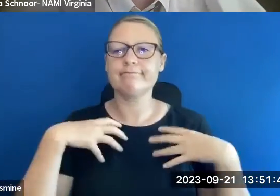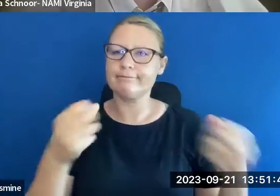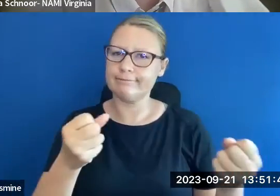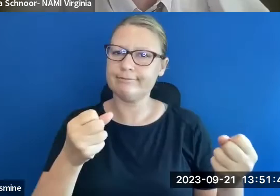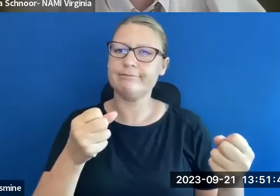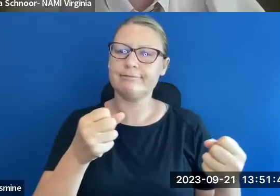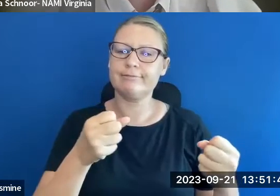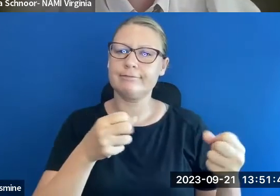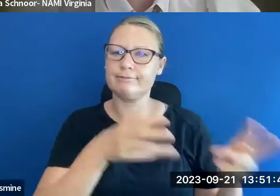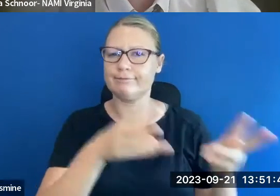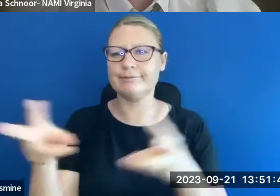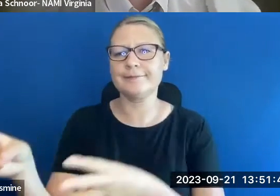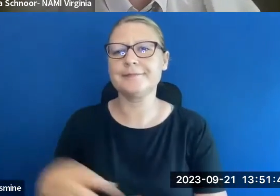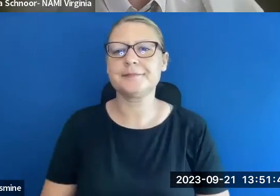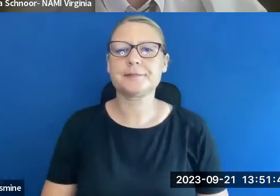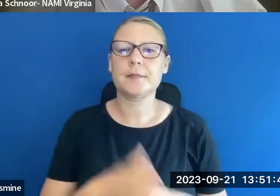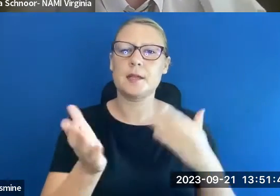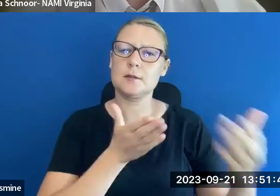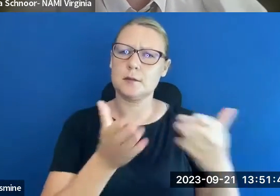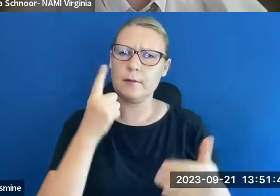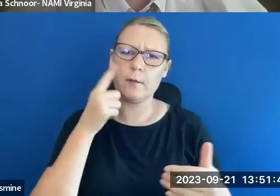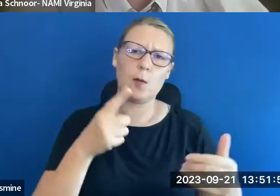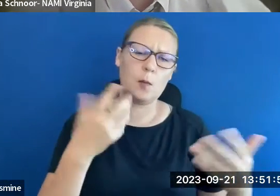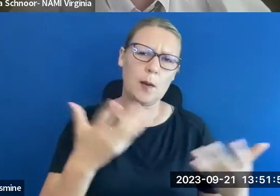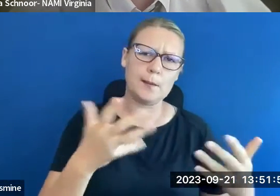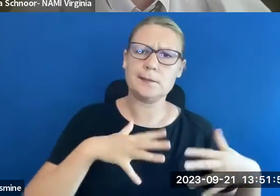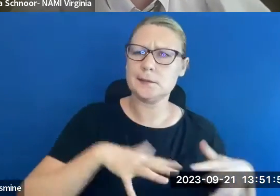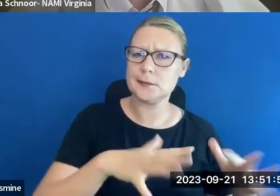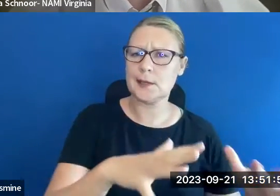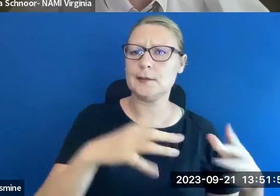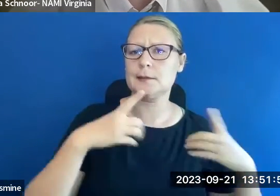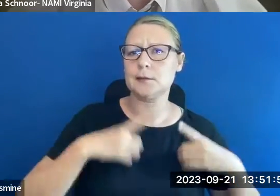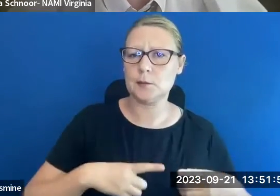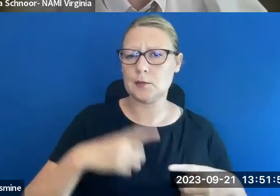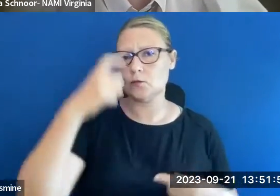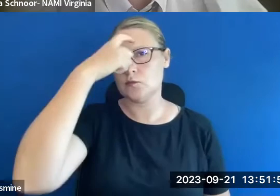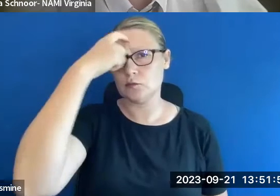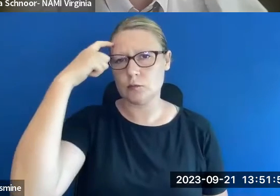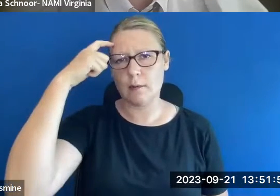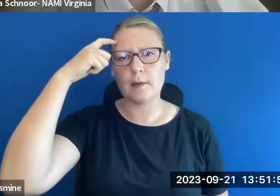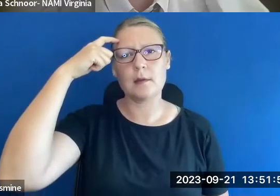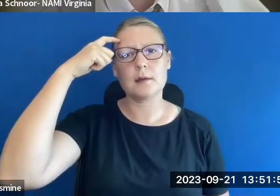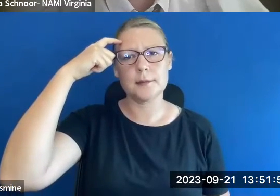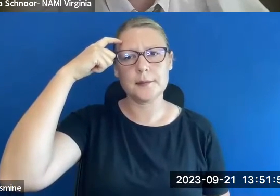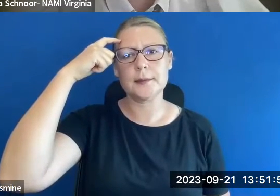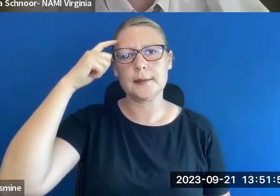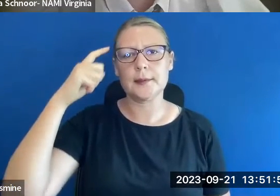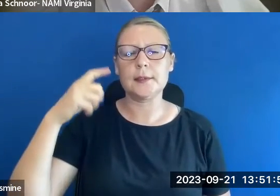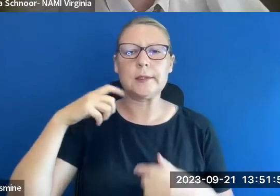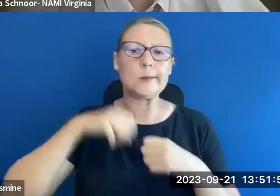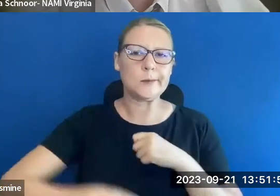ways, servicing them for anxiety, depression, trauma, and grief.